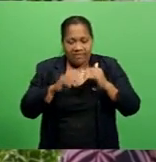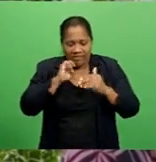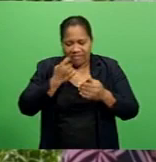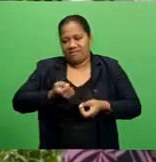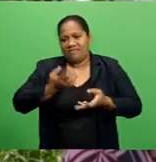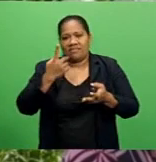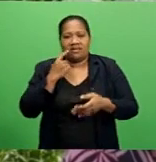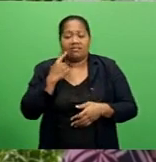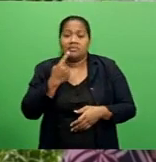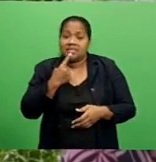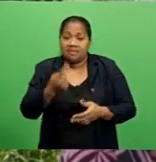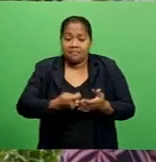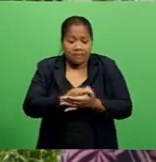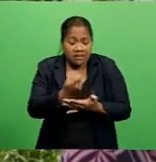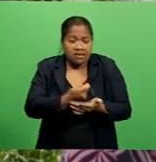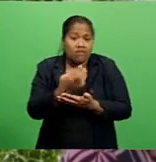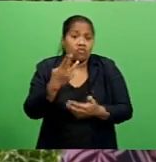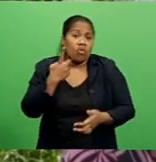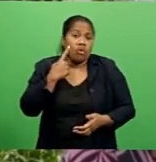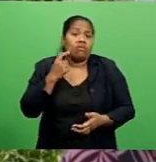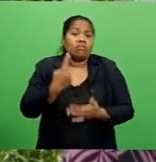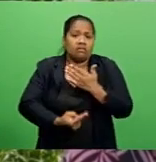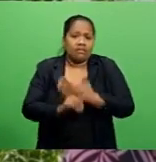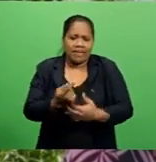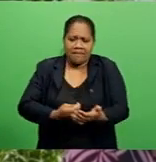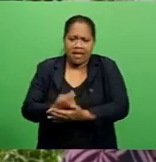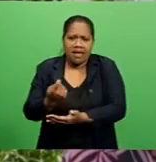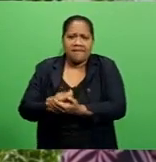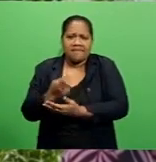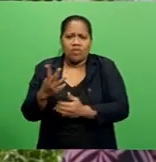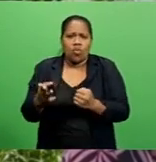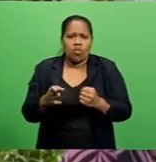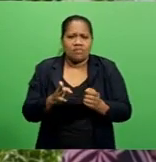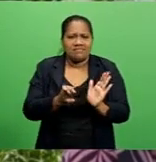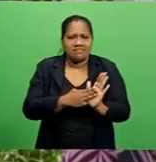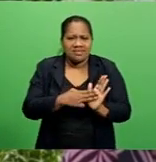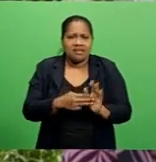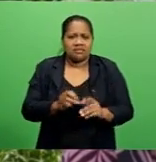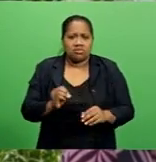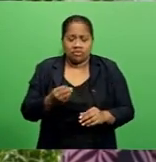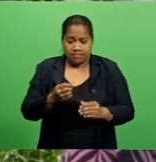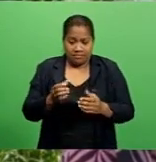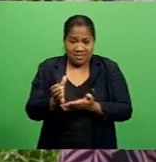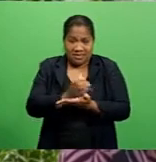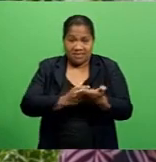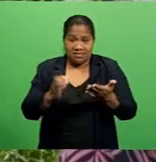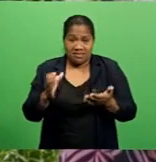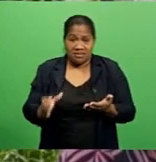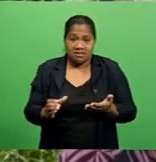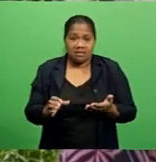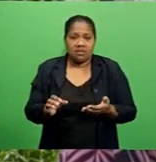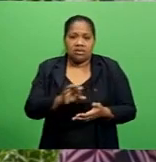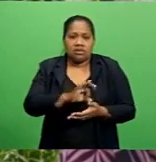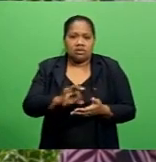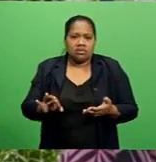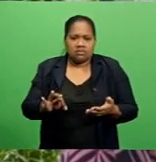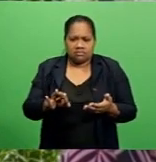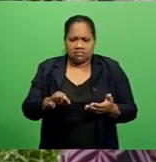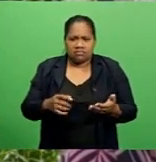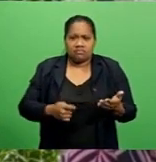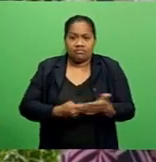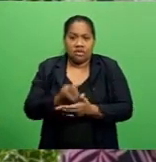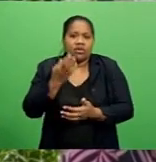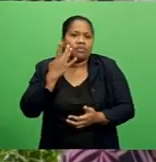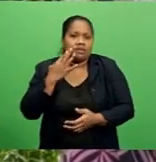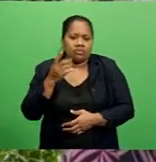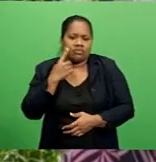water is paid as metered, meaning customers are not billed when water does not make it through their meters.